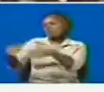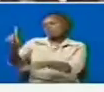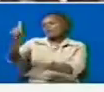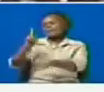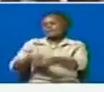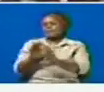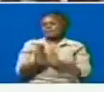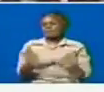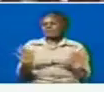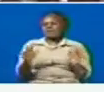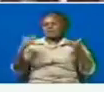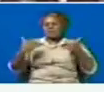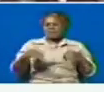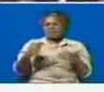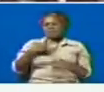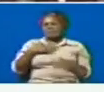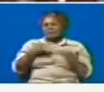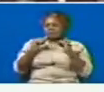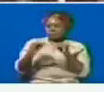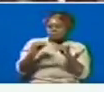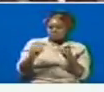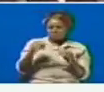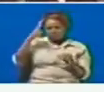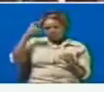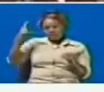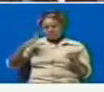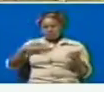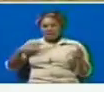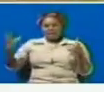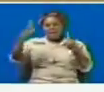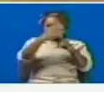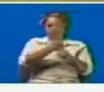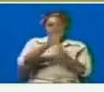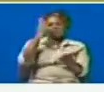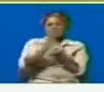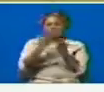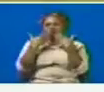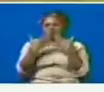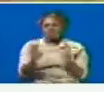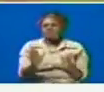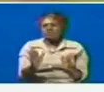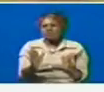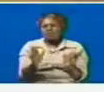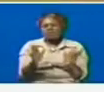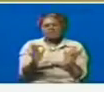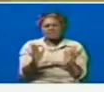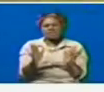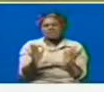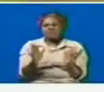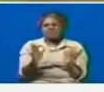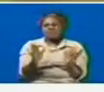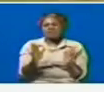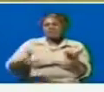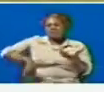once. I've got to thank my players for making my dream a reality. And I knew the job is a big job in